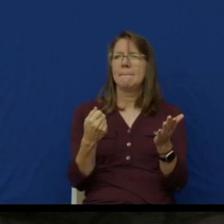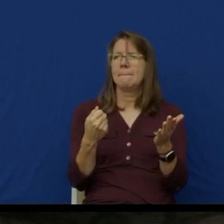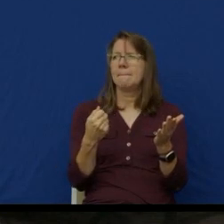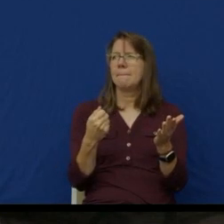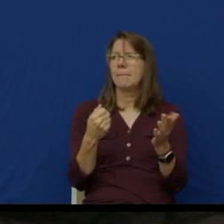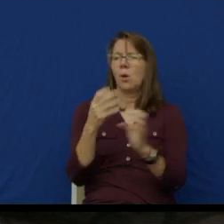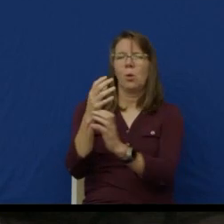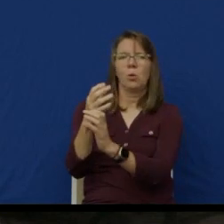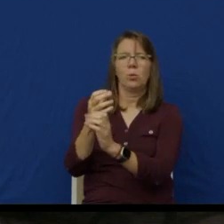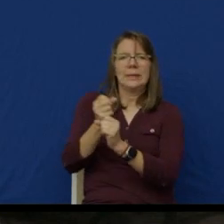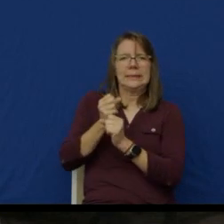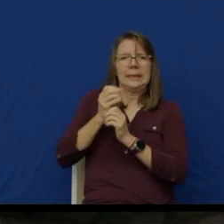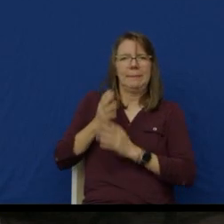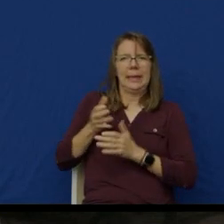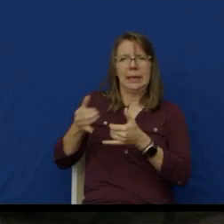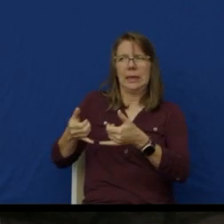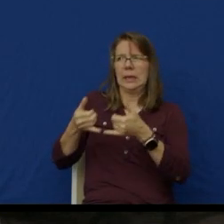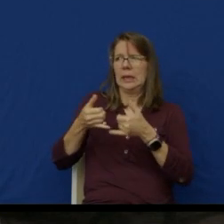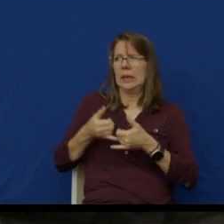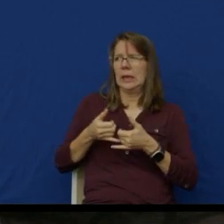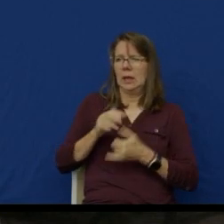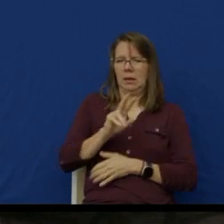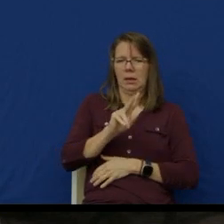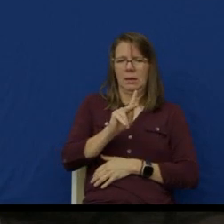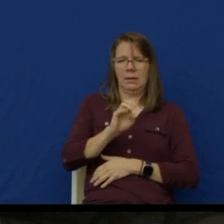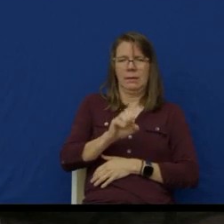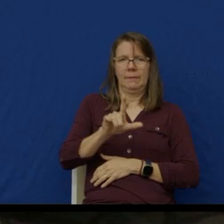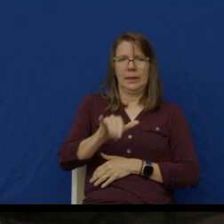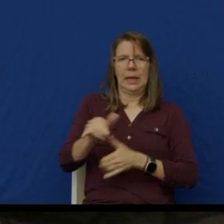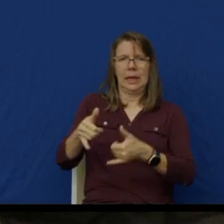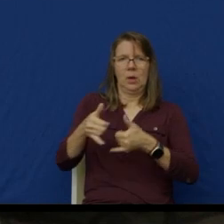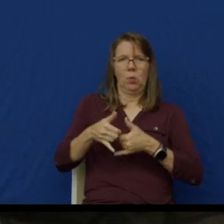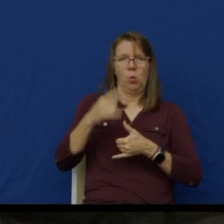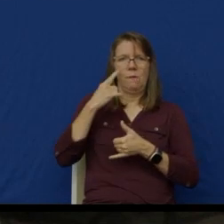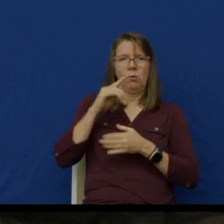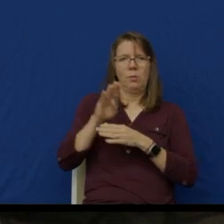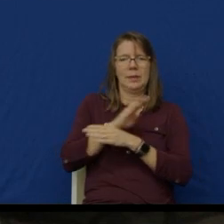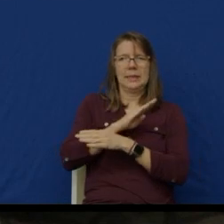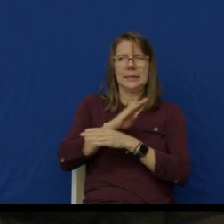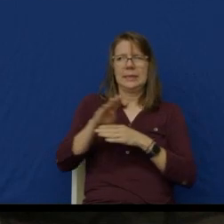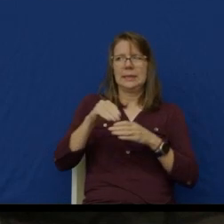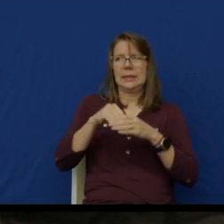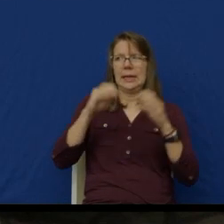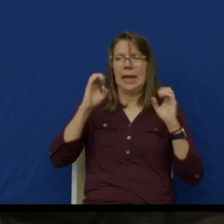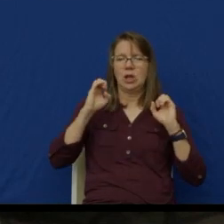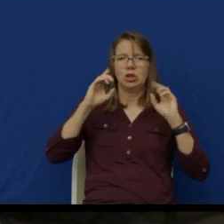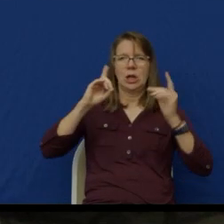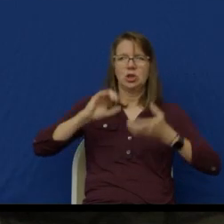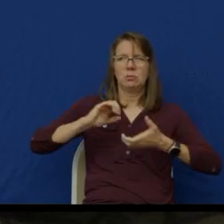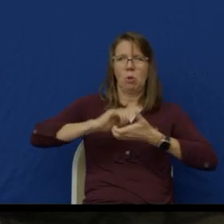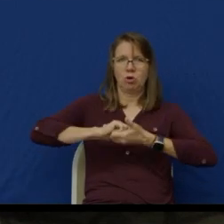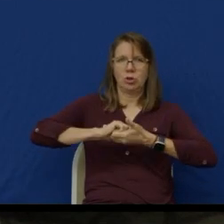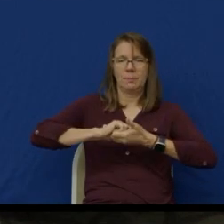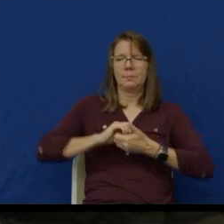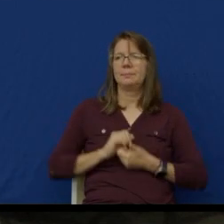recipient of the Kelly Award for Business and Education Partnership.